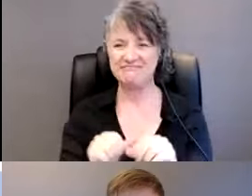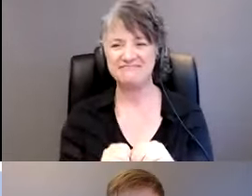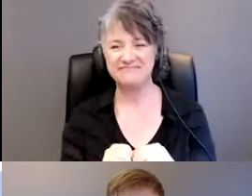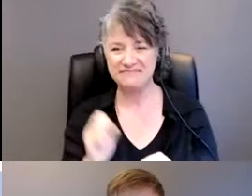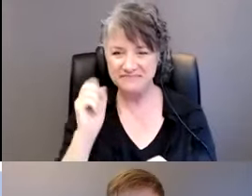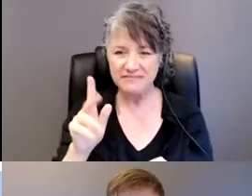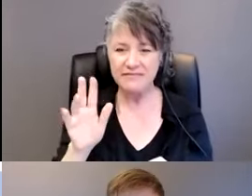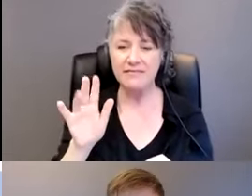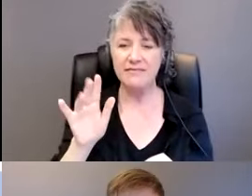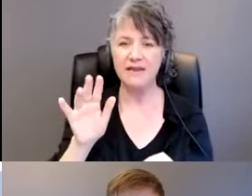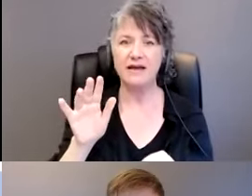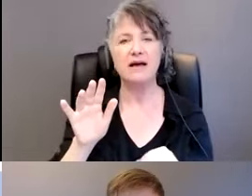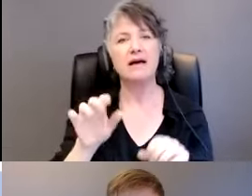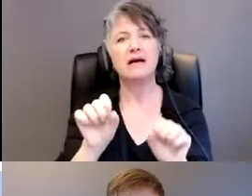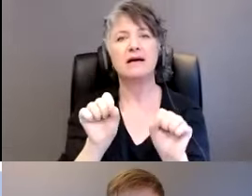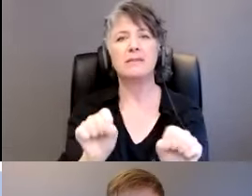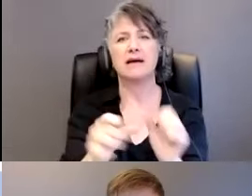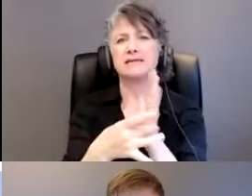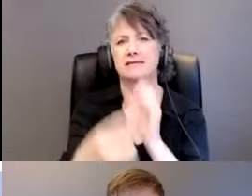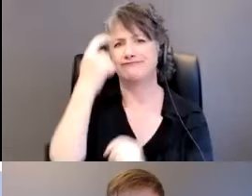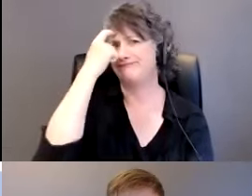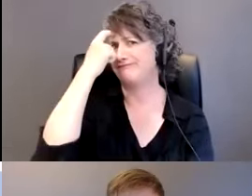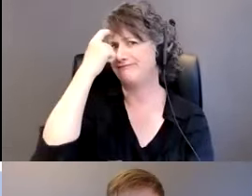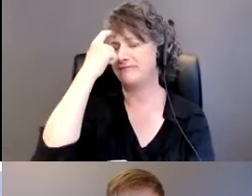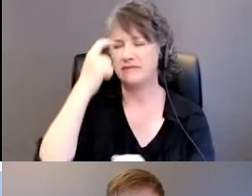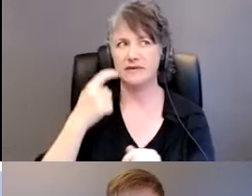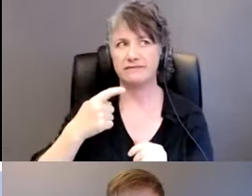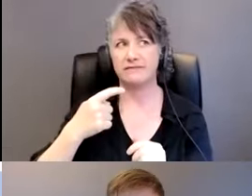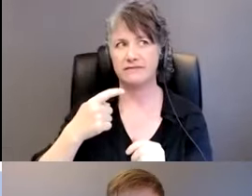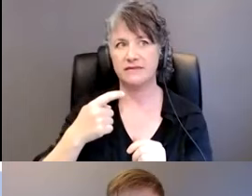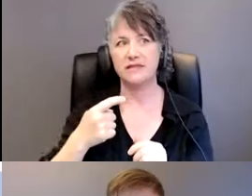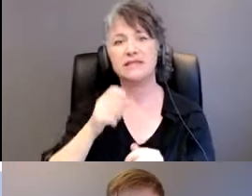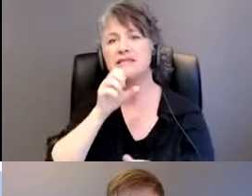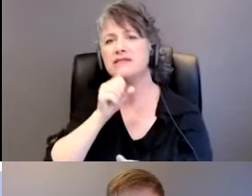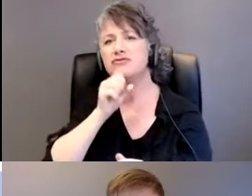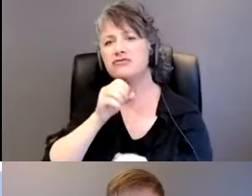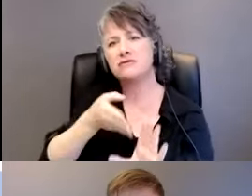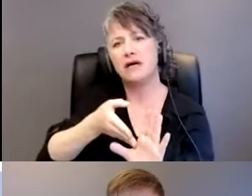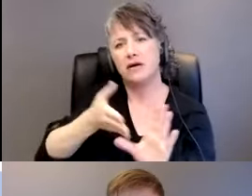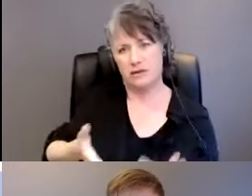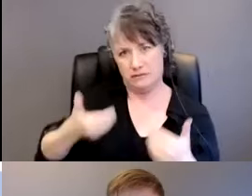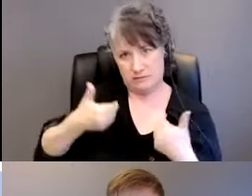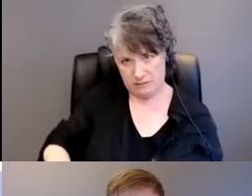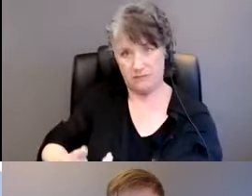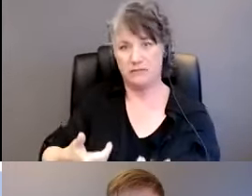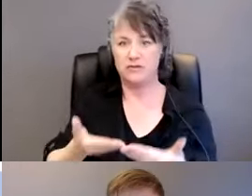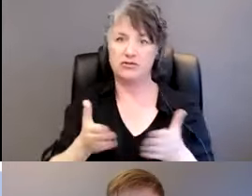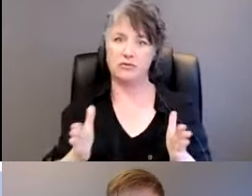around more about capacity. So as a geriatric psychiatrist, and I guess in general a